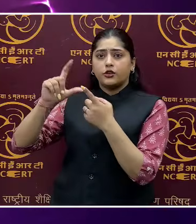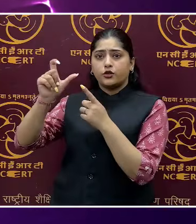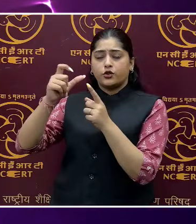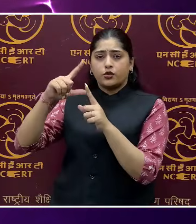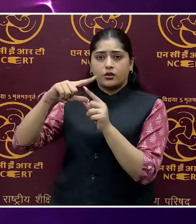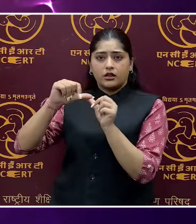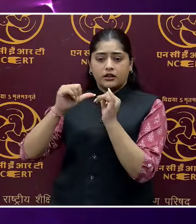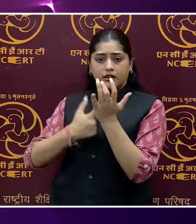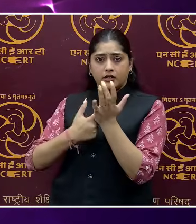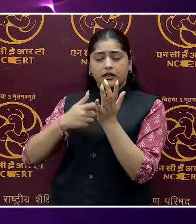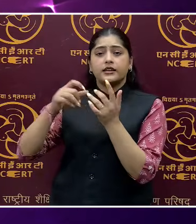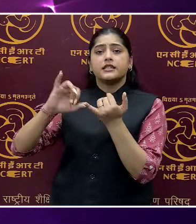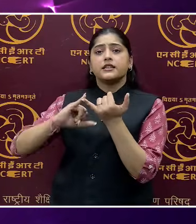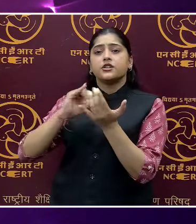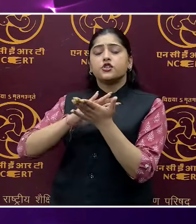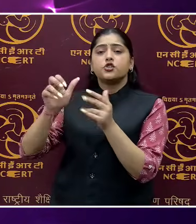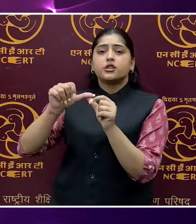is the